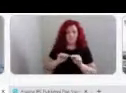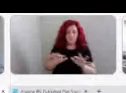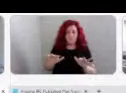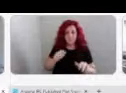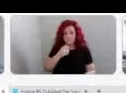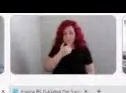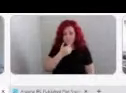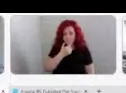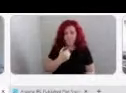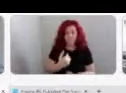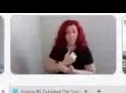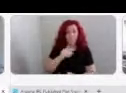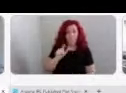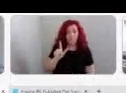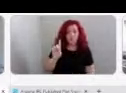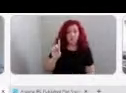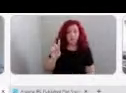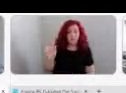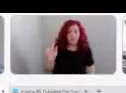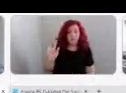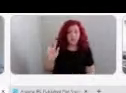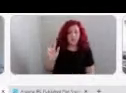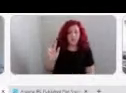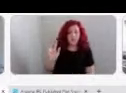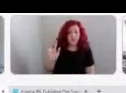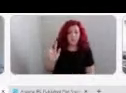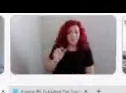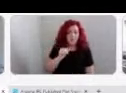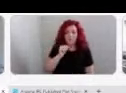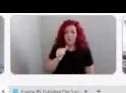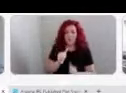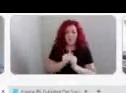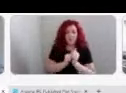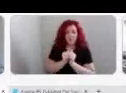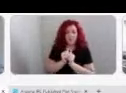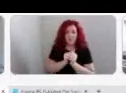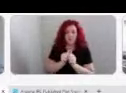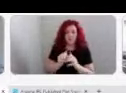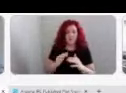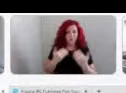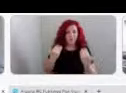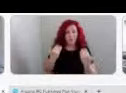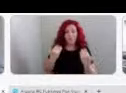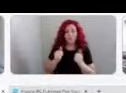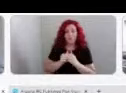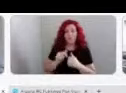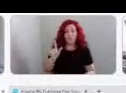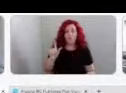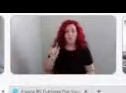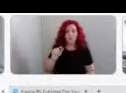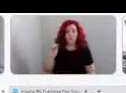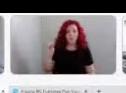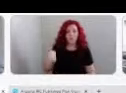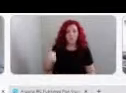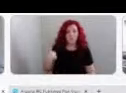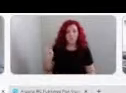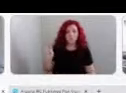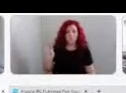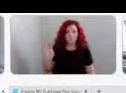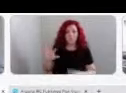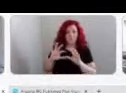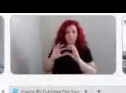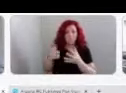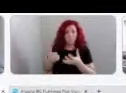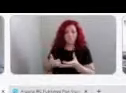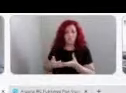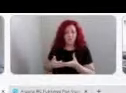the new ld3 is not at all competitive with a 20 republican majority